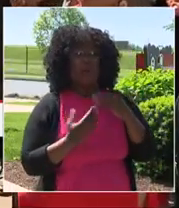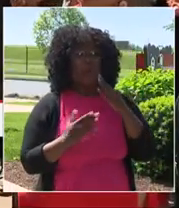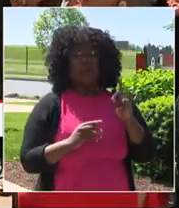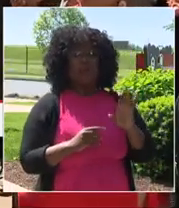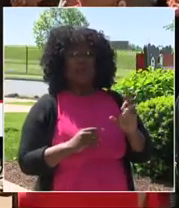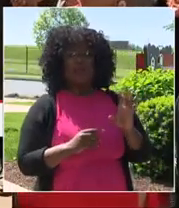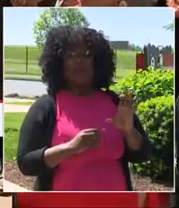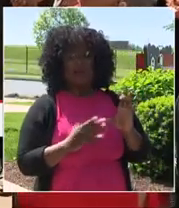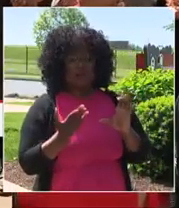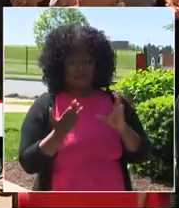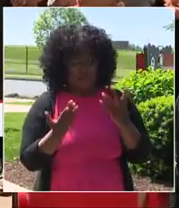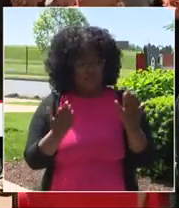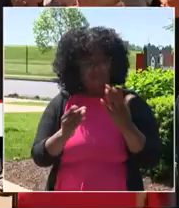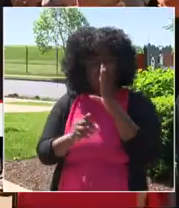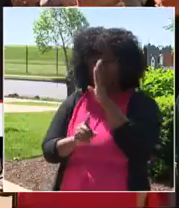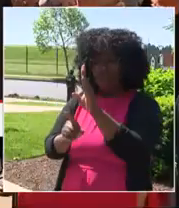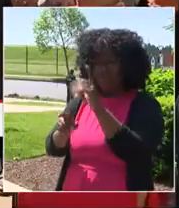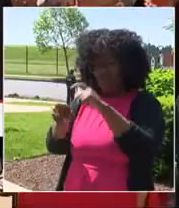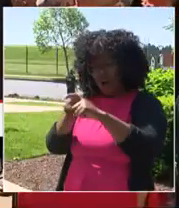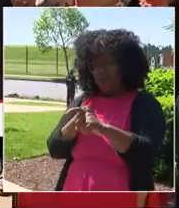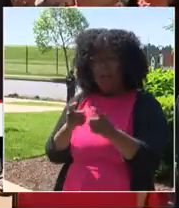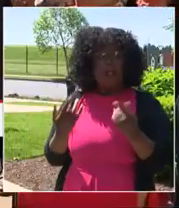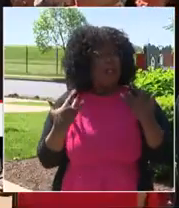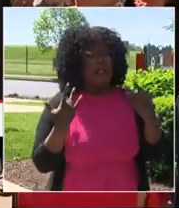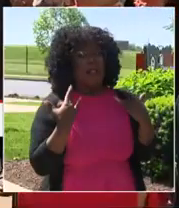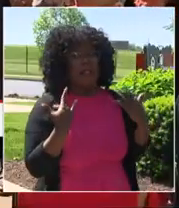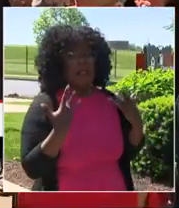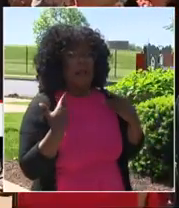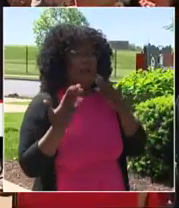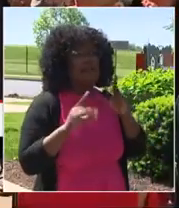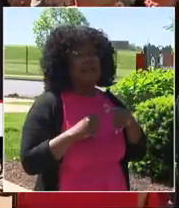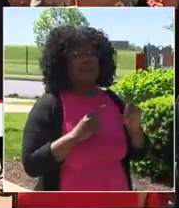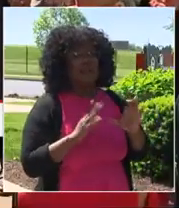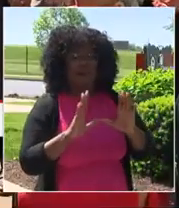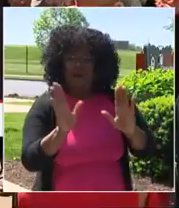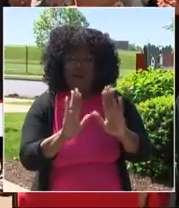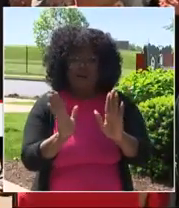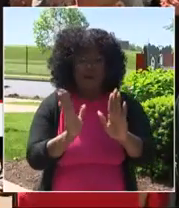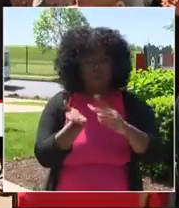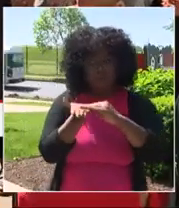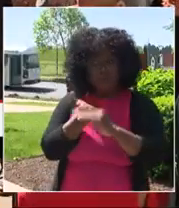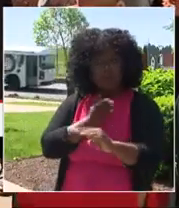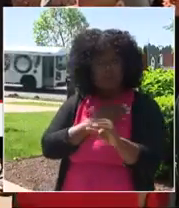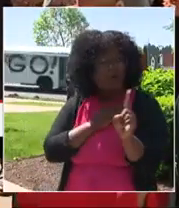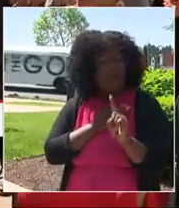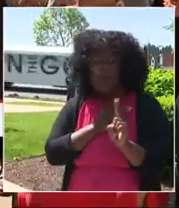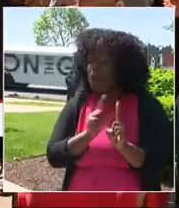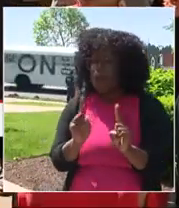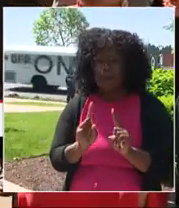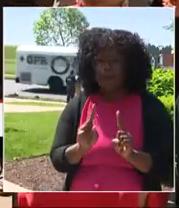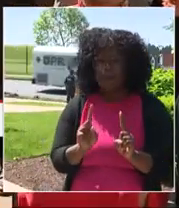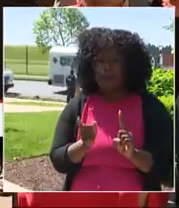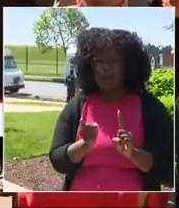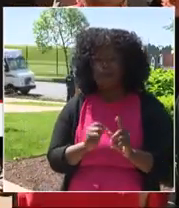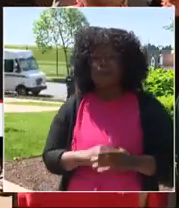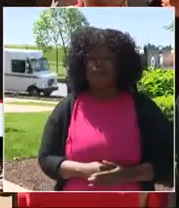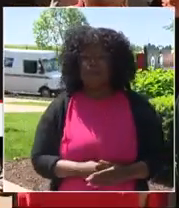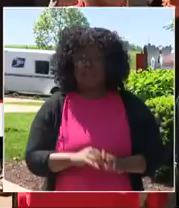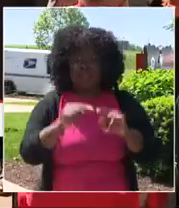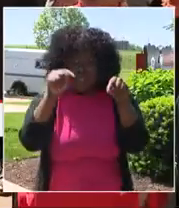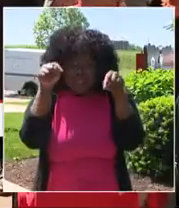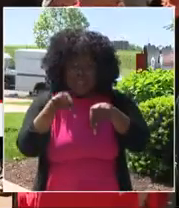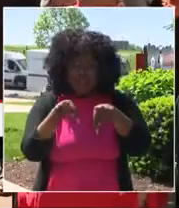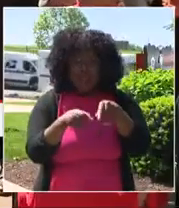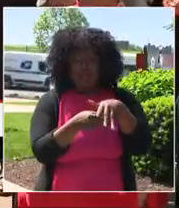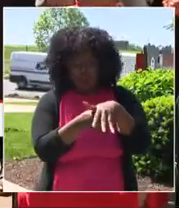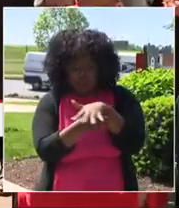That's not an excuse. So I hope for residents in the region, because this is a regional issue, but also nationwide, because I looked